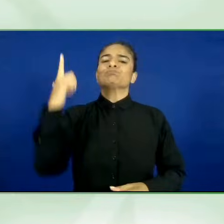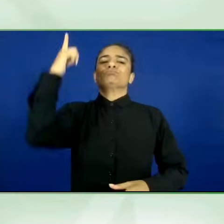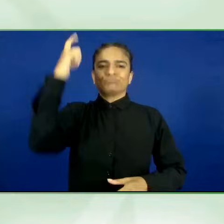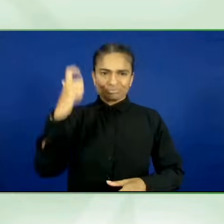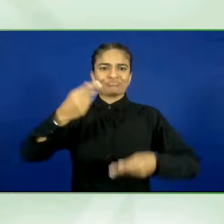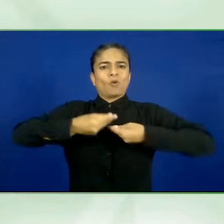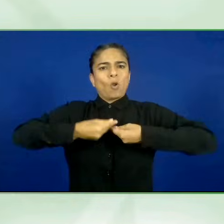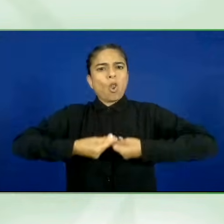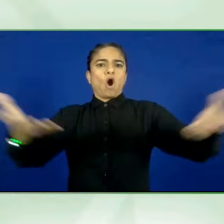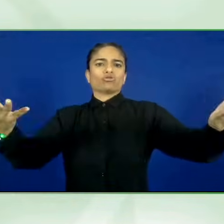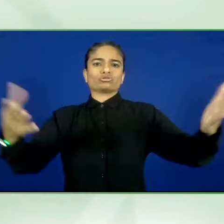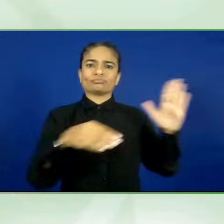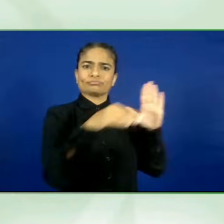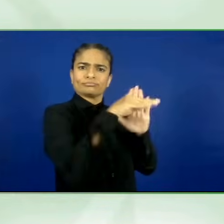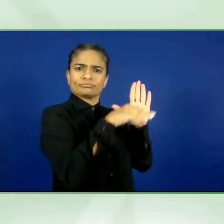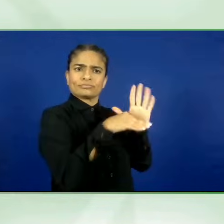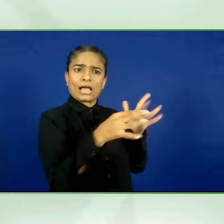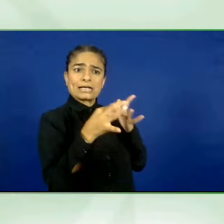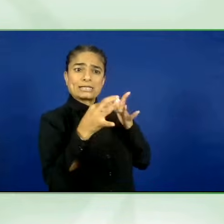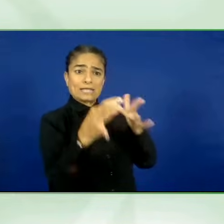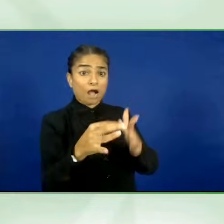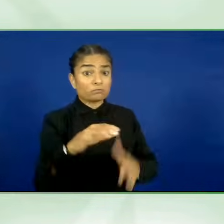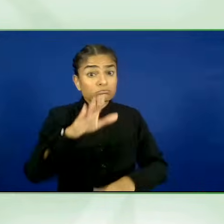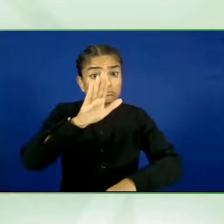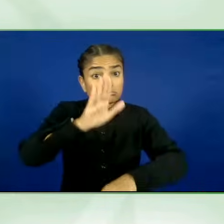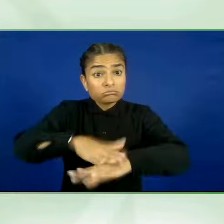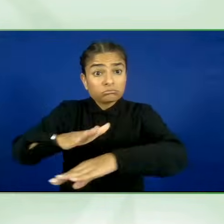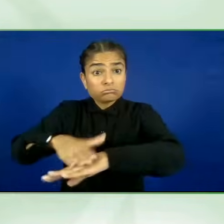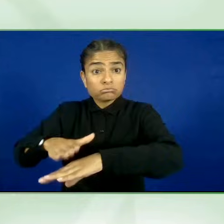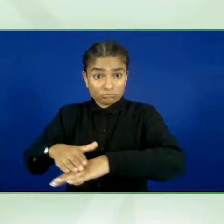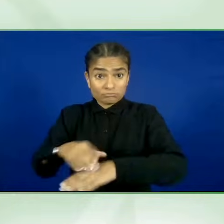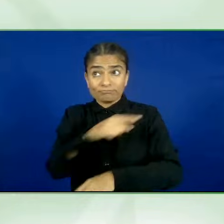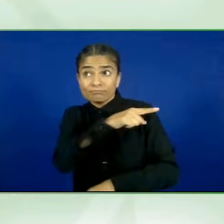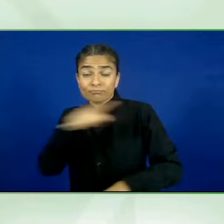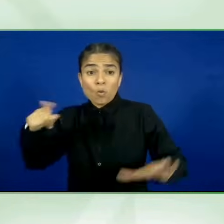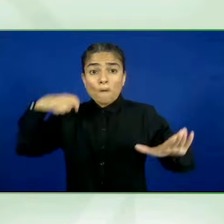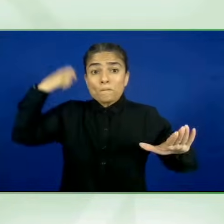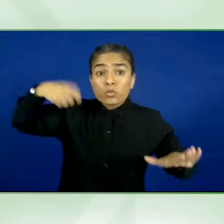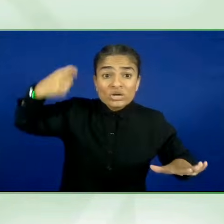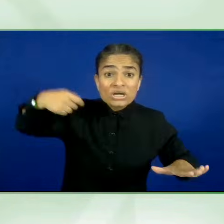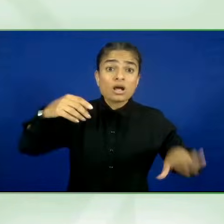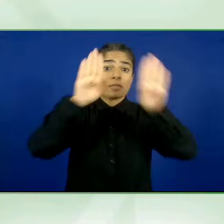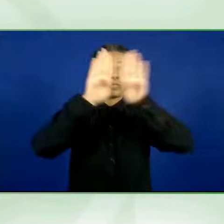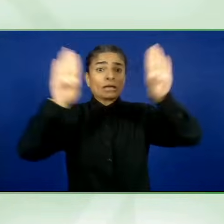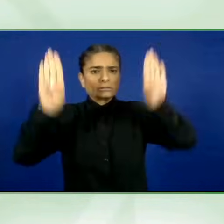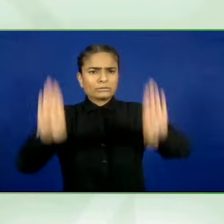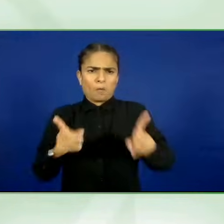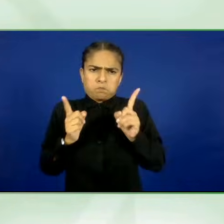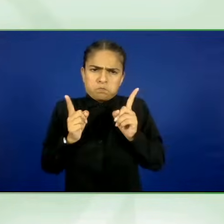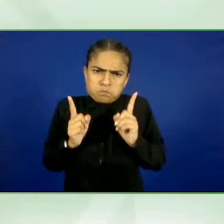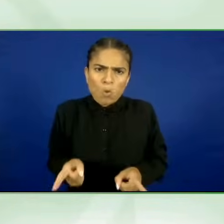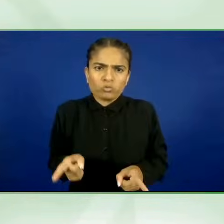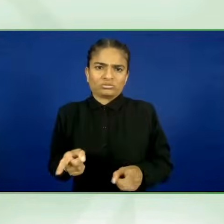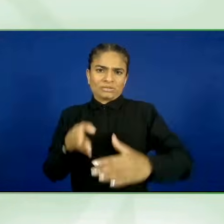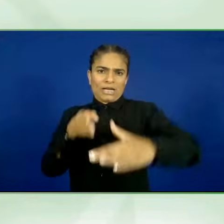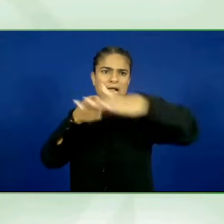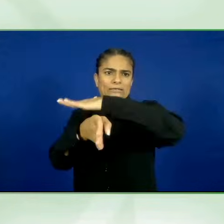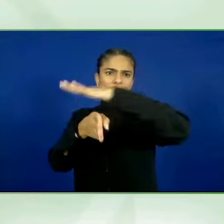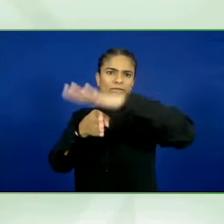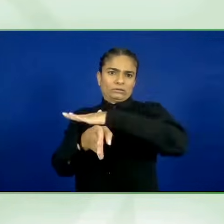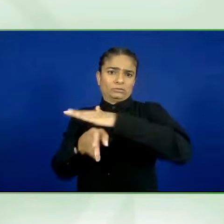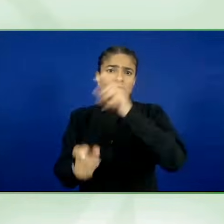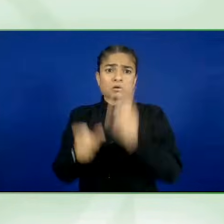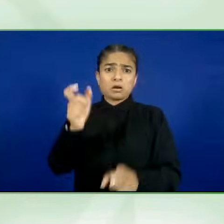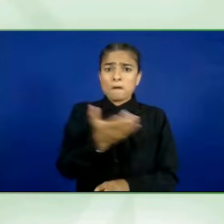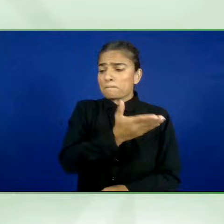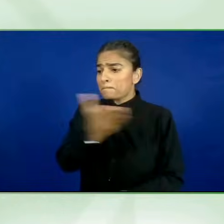be accessible to the persons with vision disabilities and persons with hearing disabilities. So both the